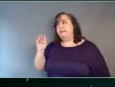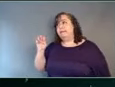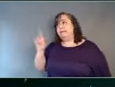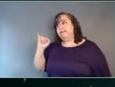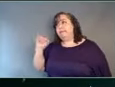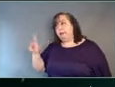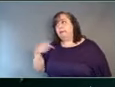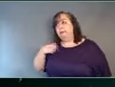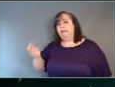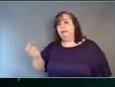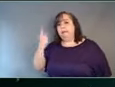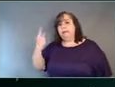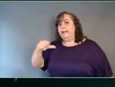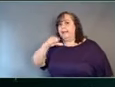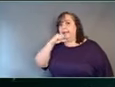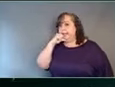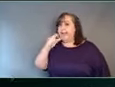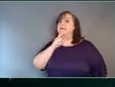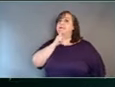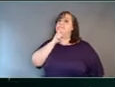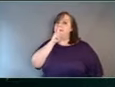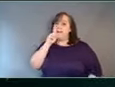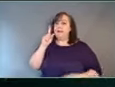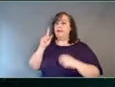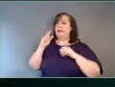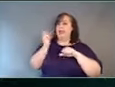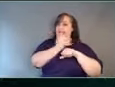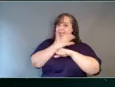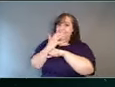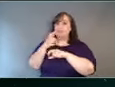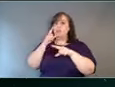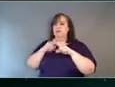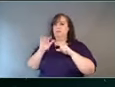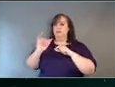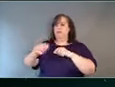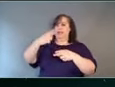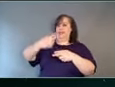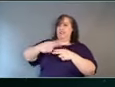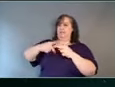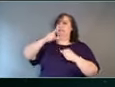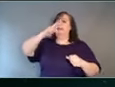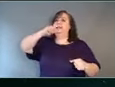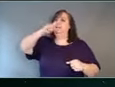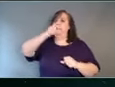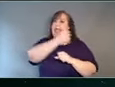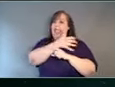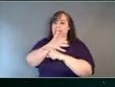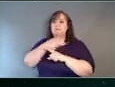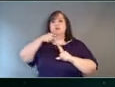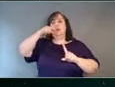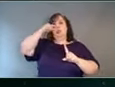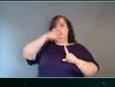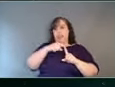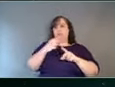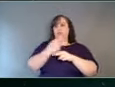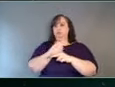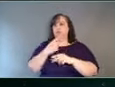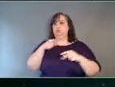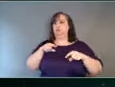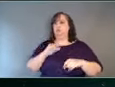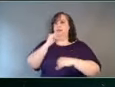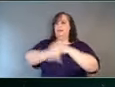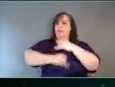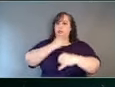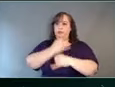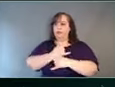the simulated asteroid used at this year's International Planetary Defense Conference? Can you tell us more about that